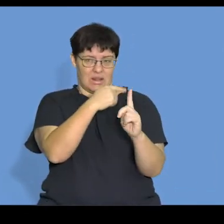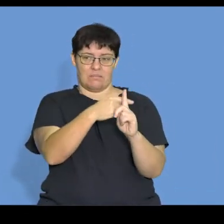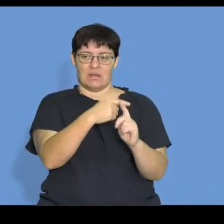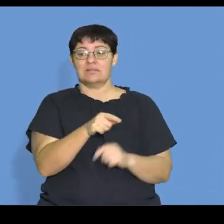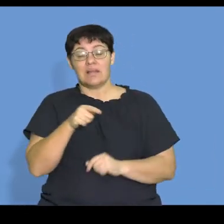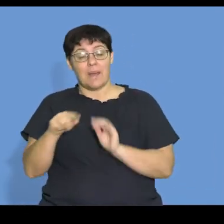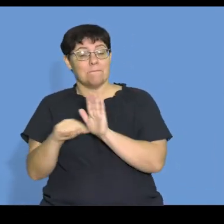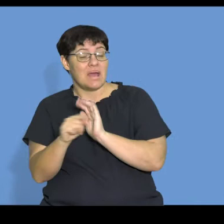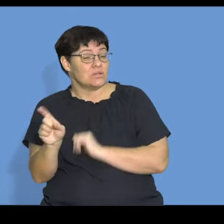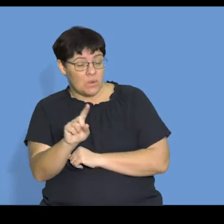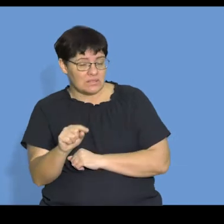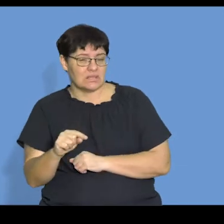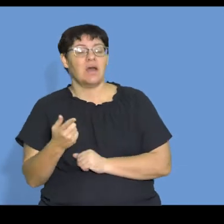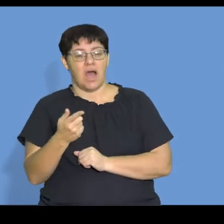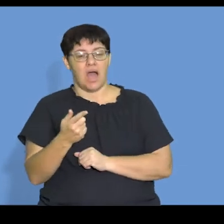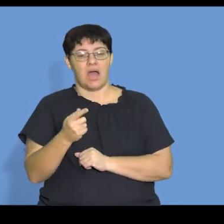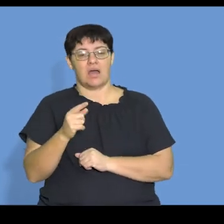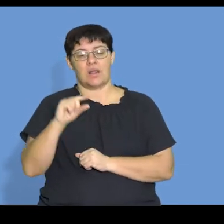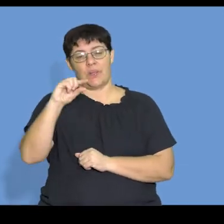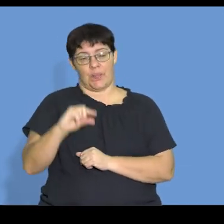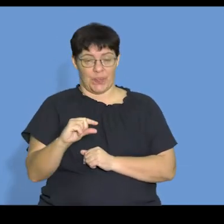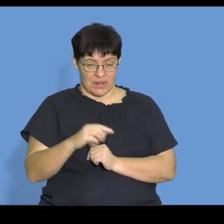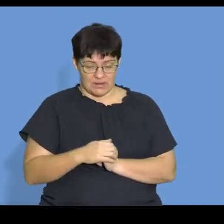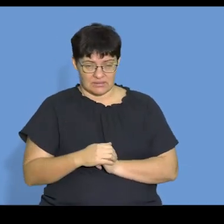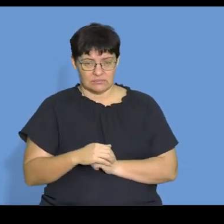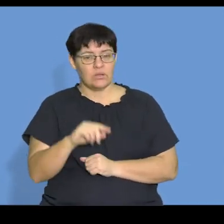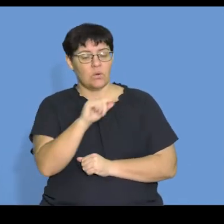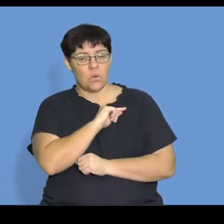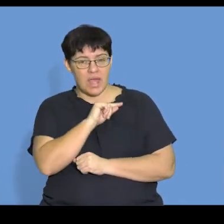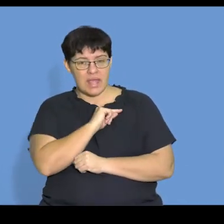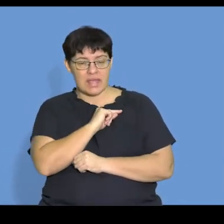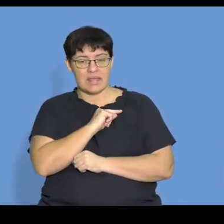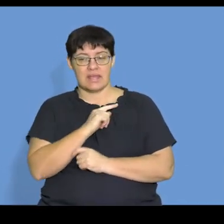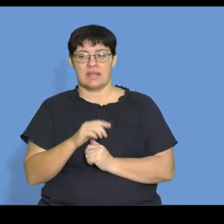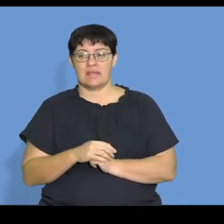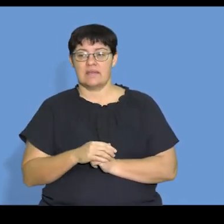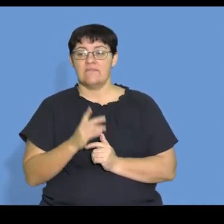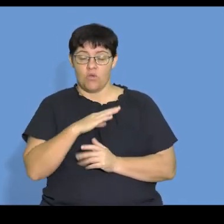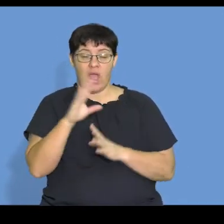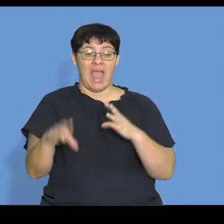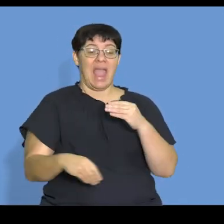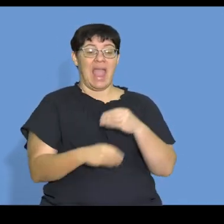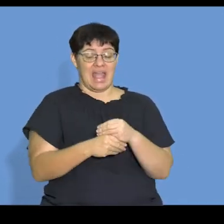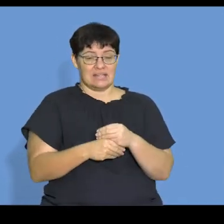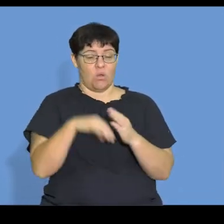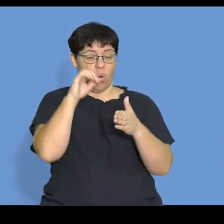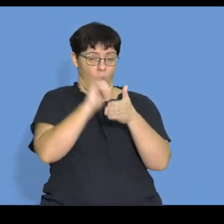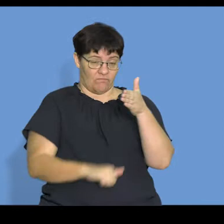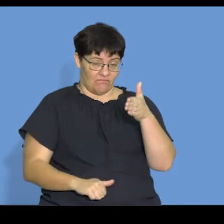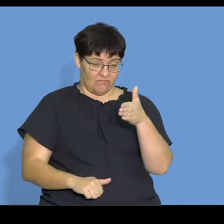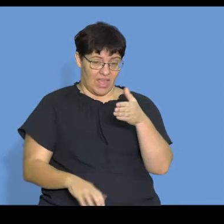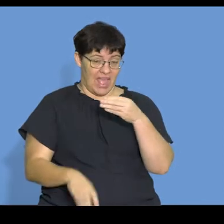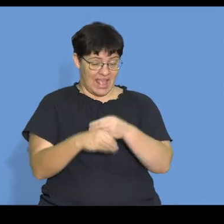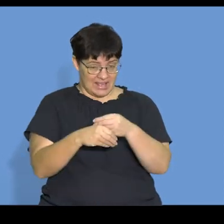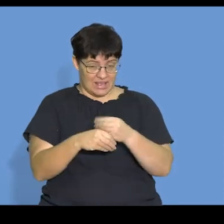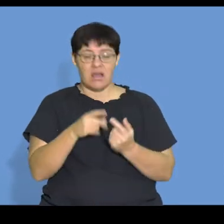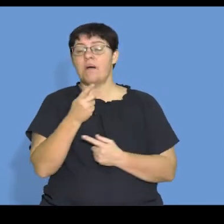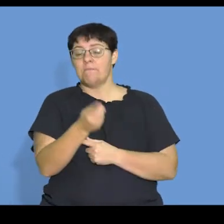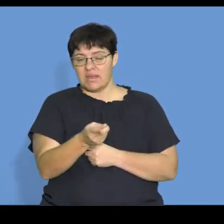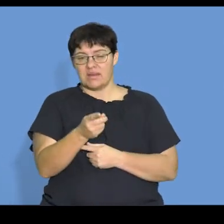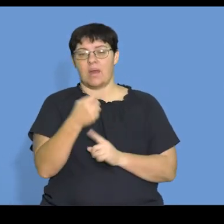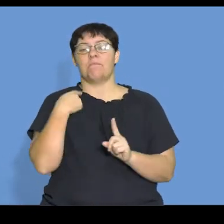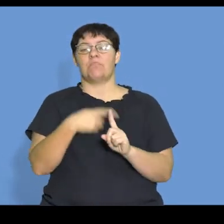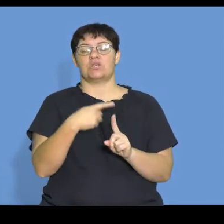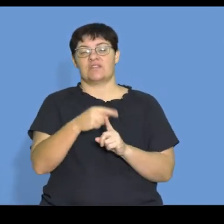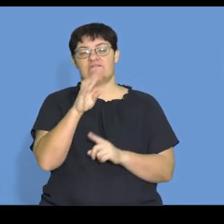is that the case? It's because I want that when you add them and subtract them, you must get a positive 4.